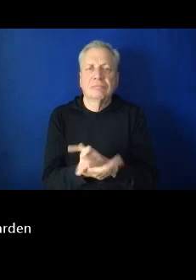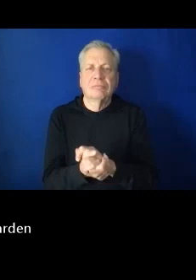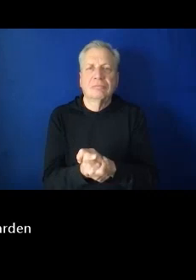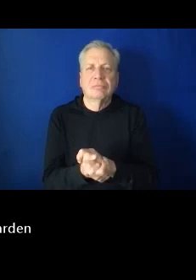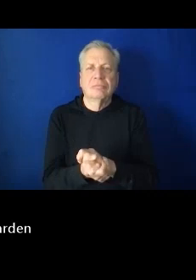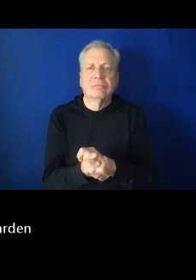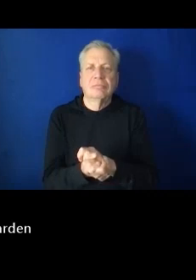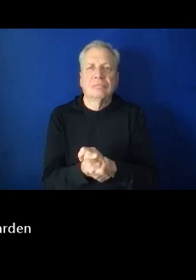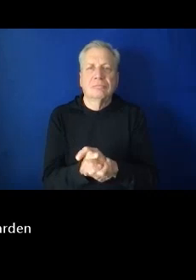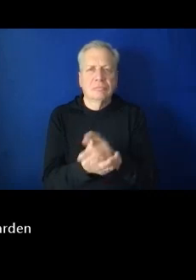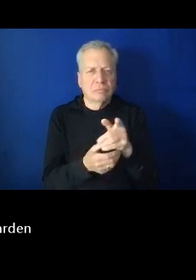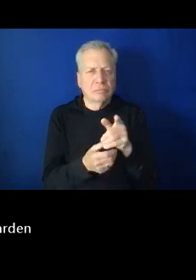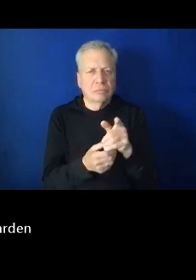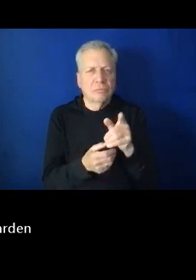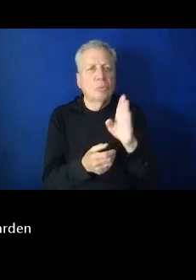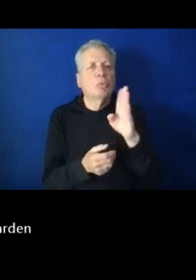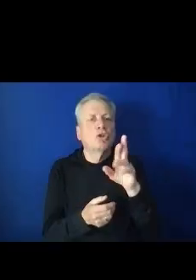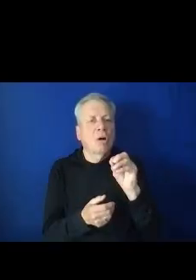Bronx Zoo.